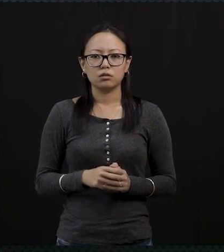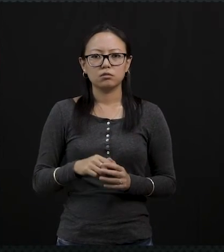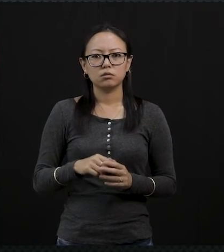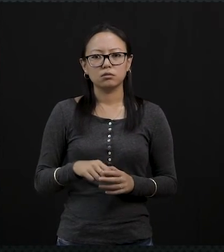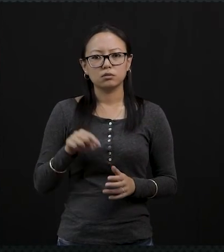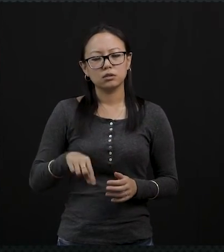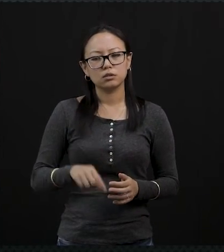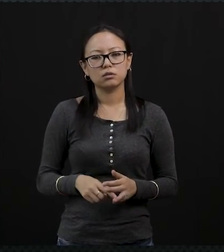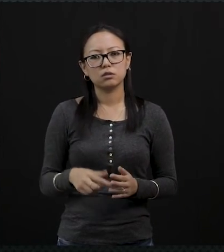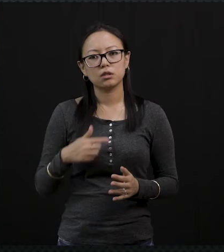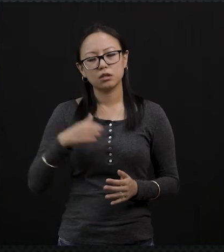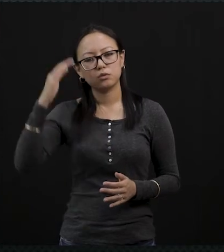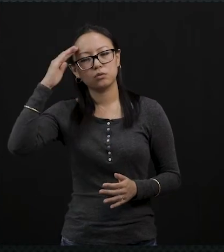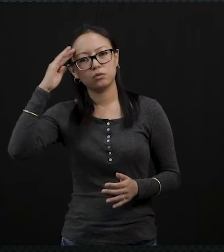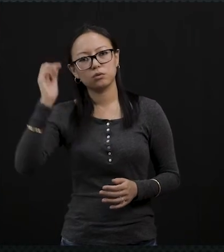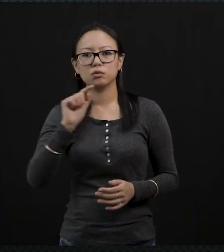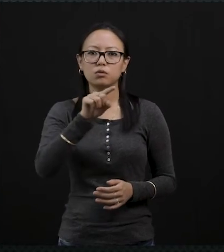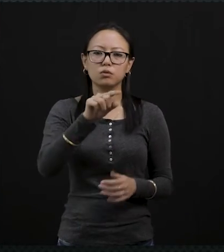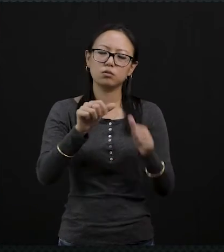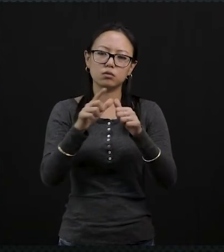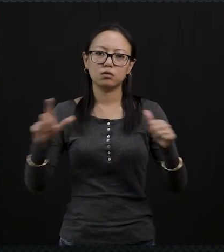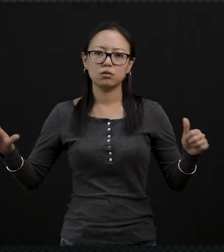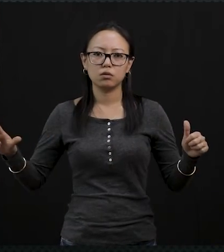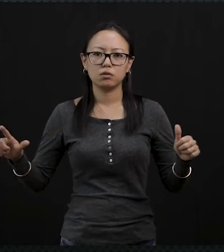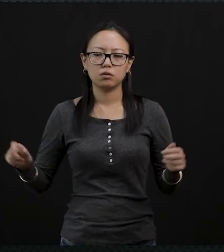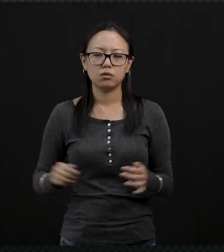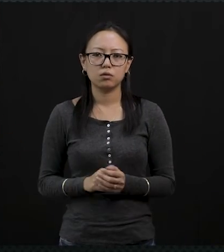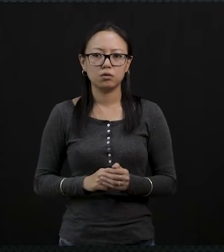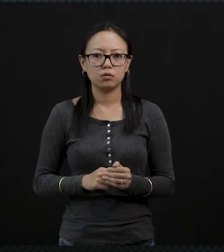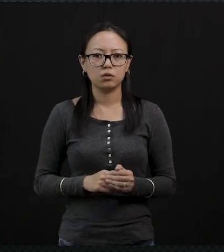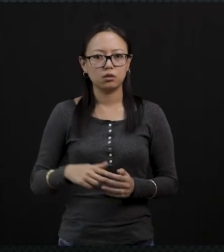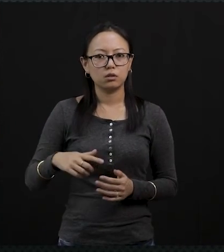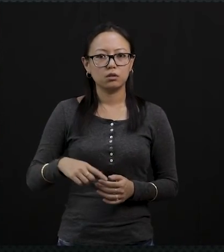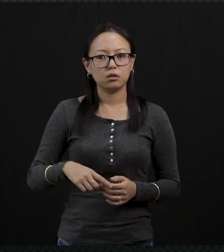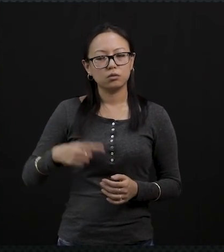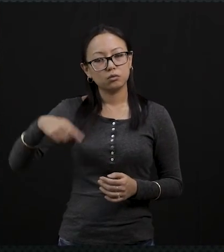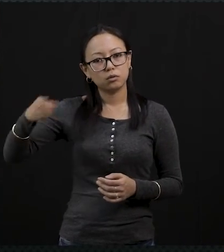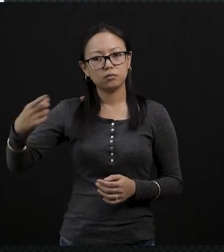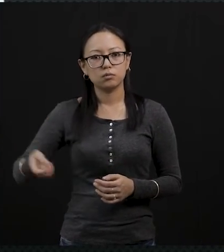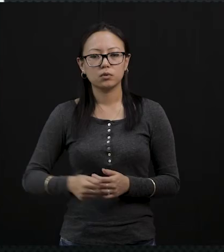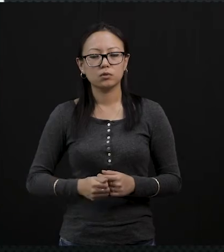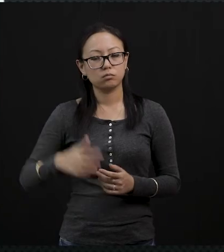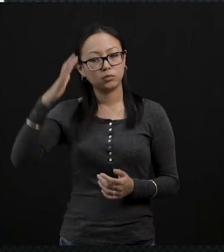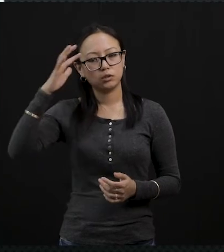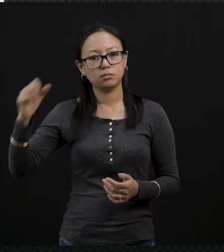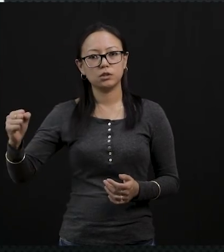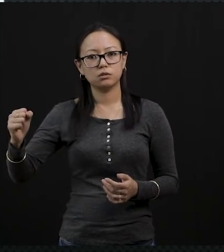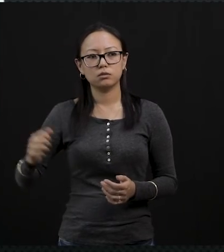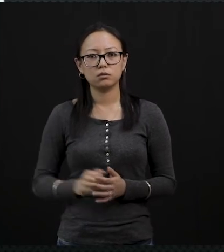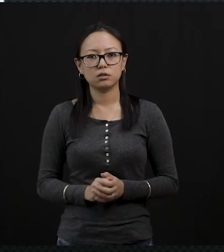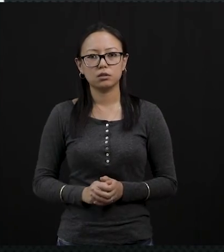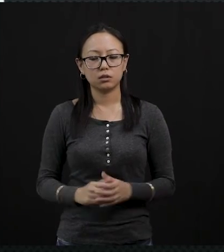and you will now apply this in your daily life, right? So students,